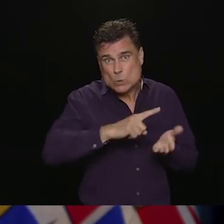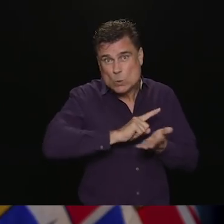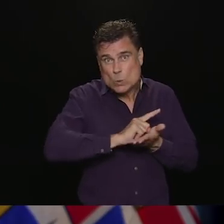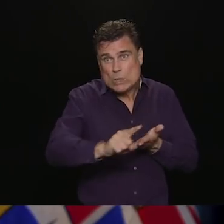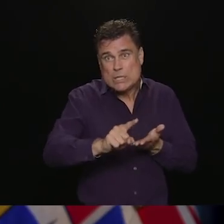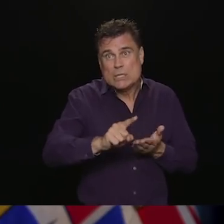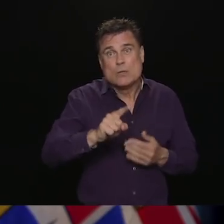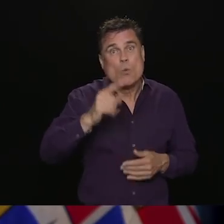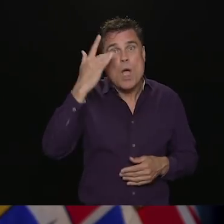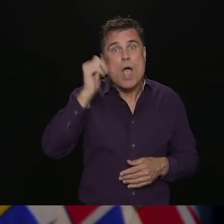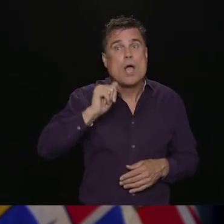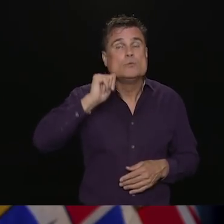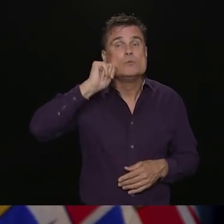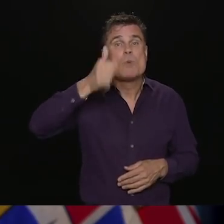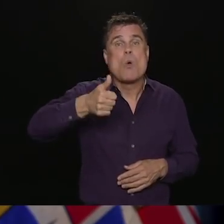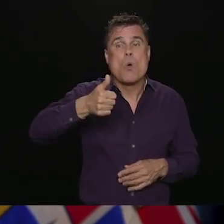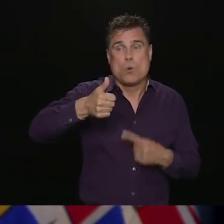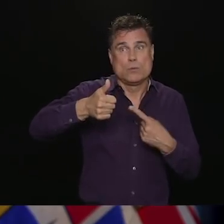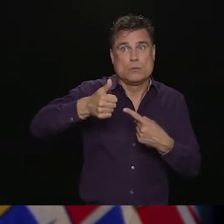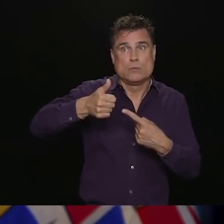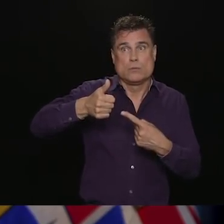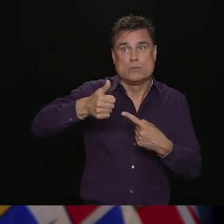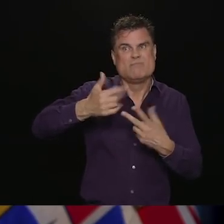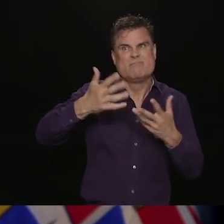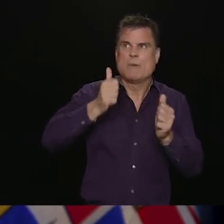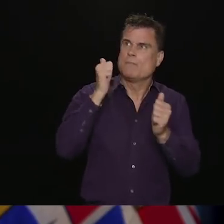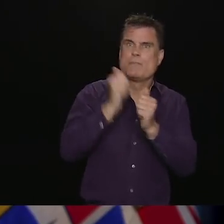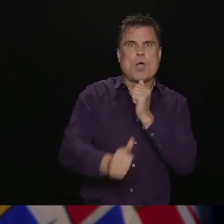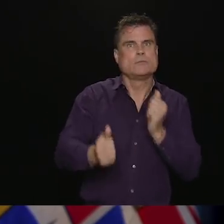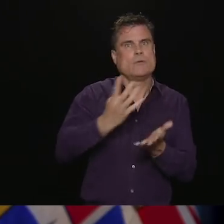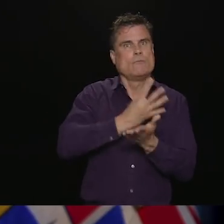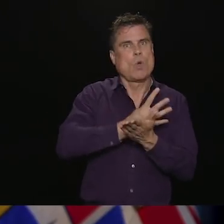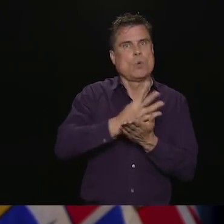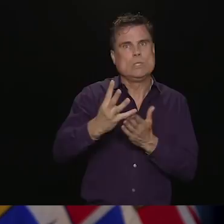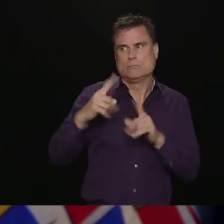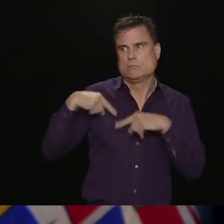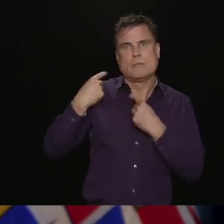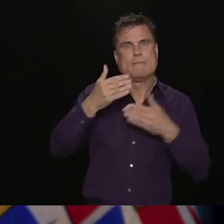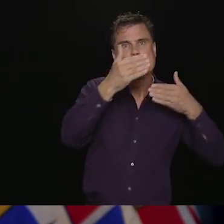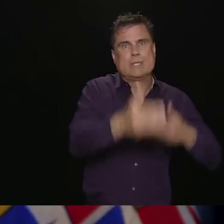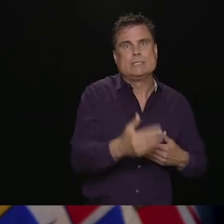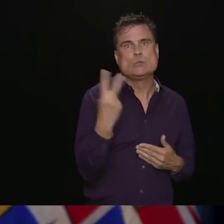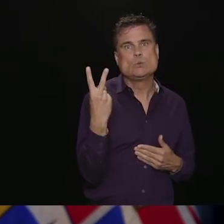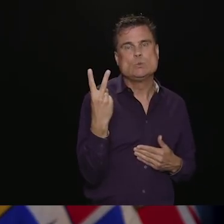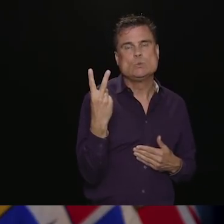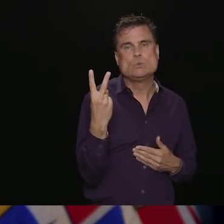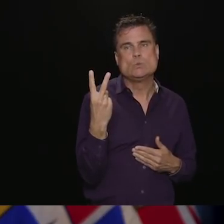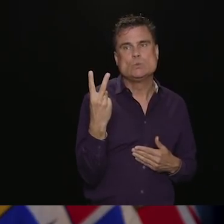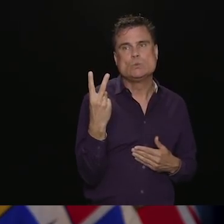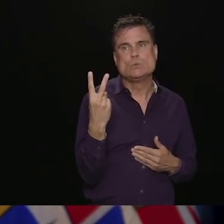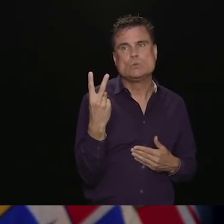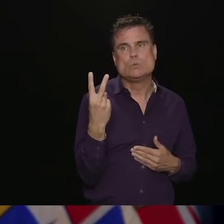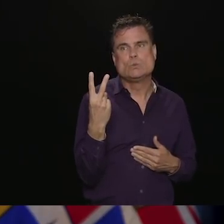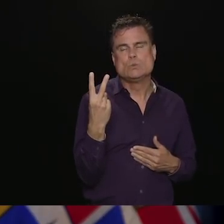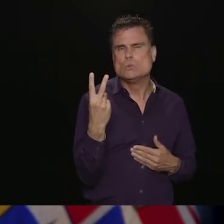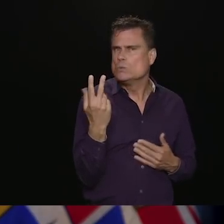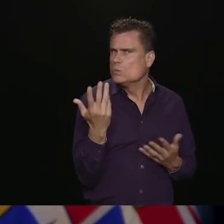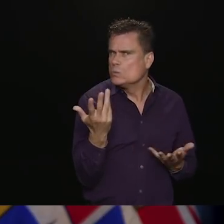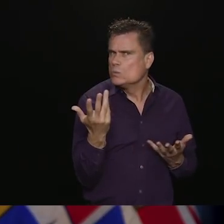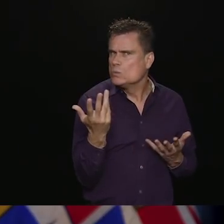So I'll answer the second one. Maybe. You know, we're continuing to watch, looking at the numbers. But, you know,